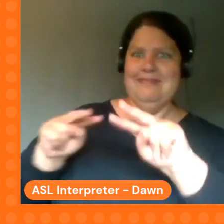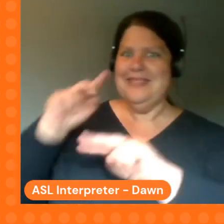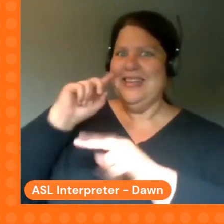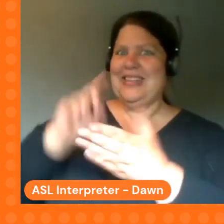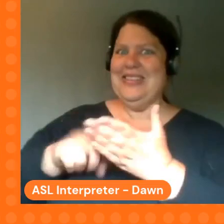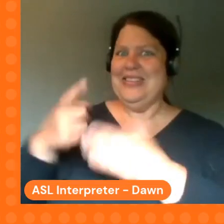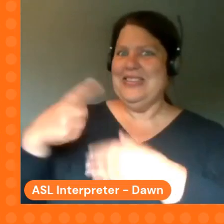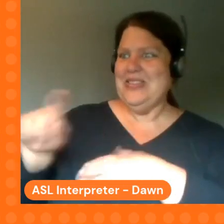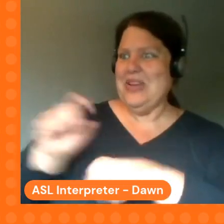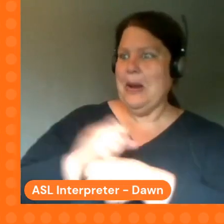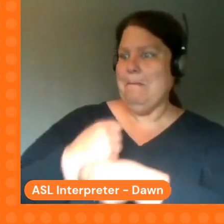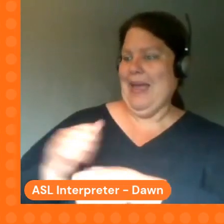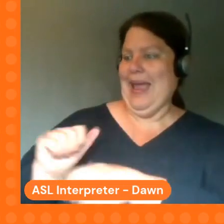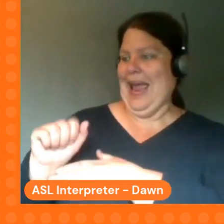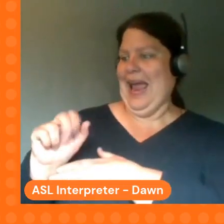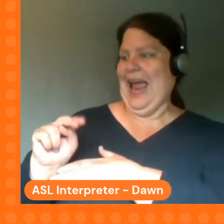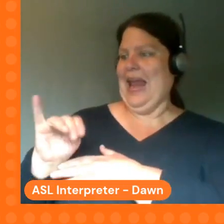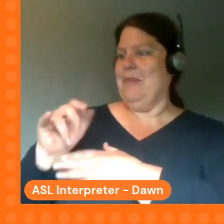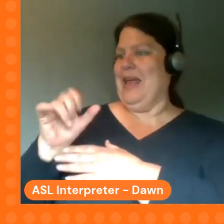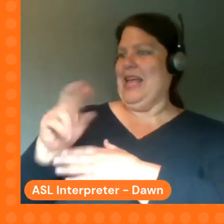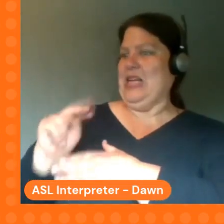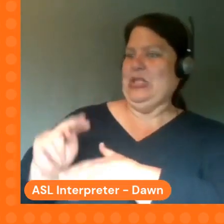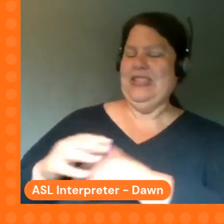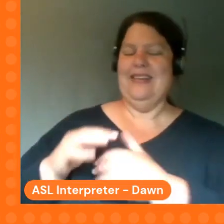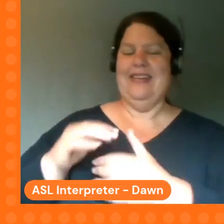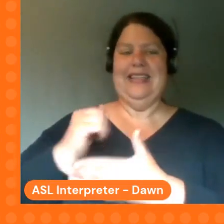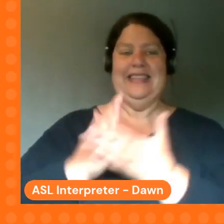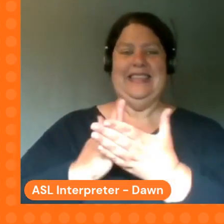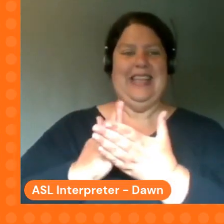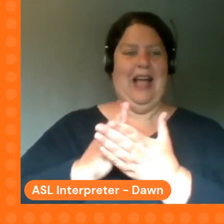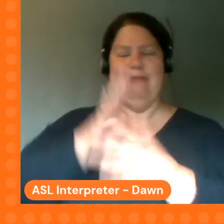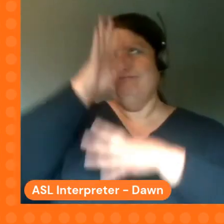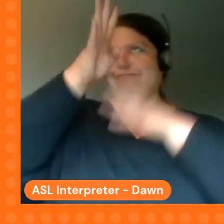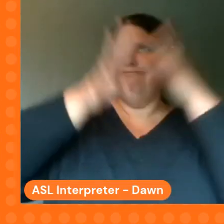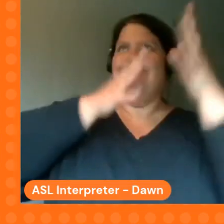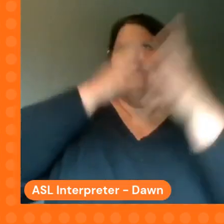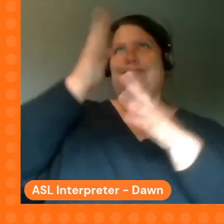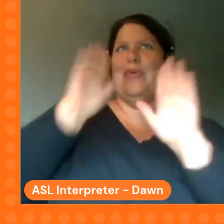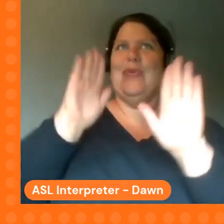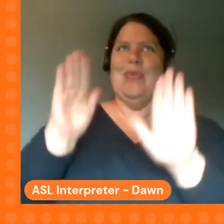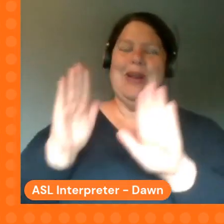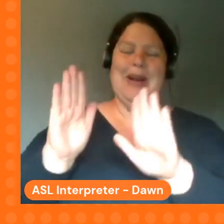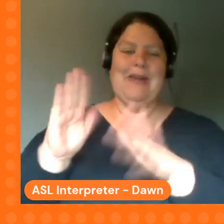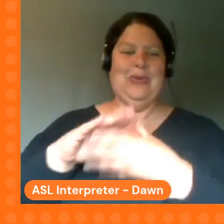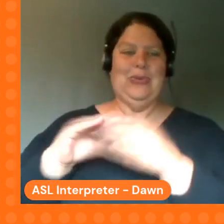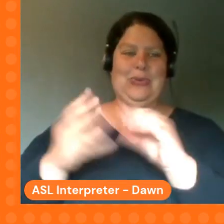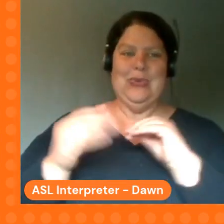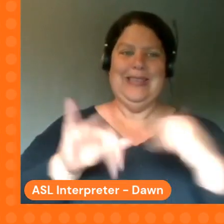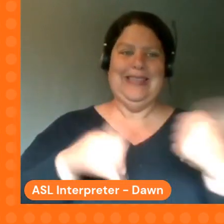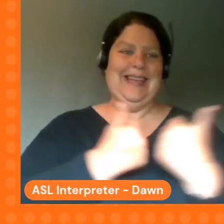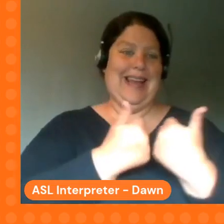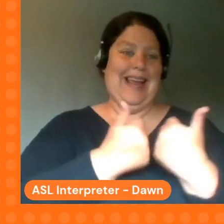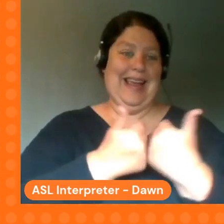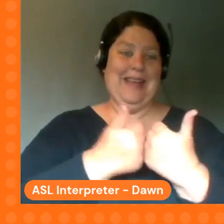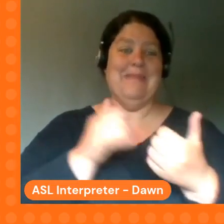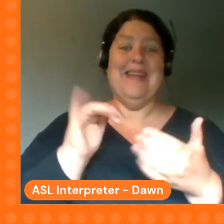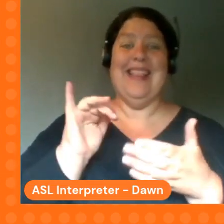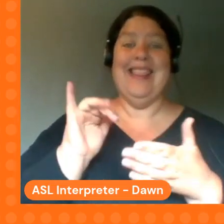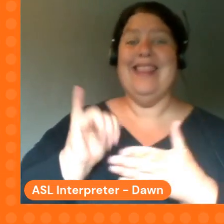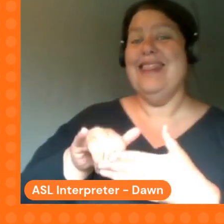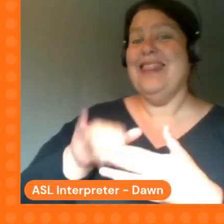animations, some creating wonderful stories, engaging stories, as well as games. So that was actually something